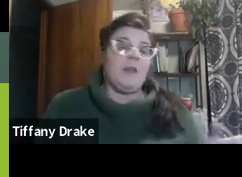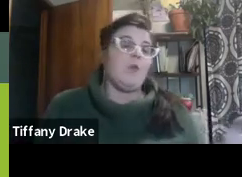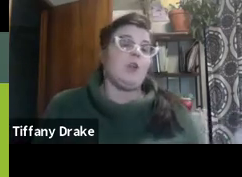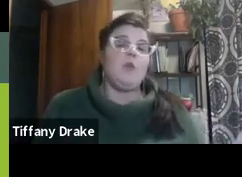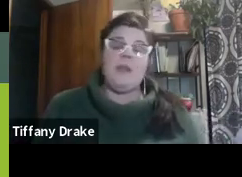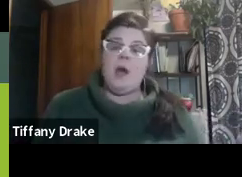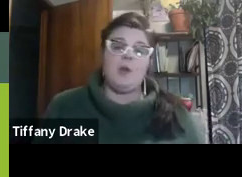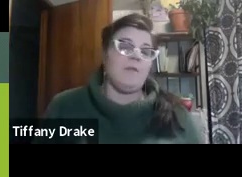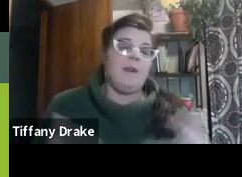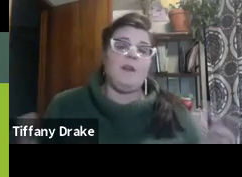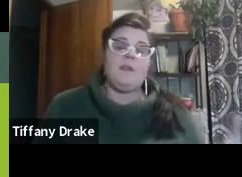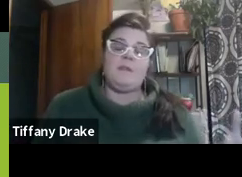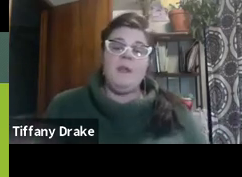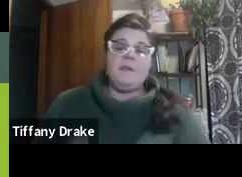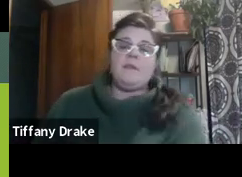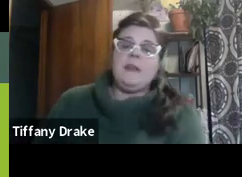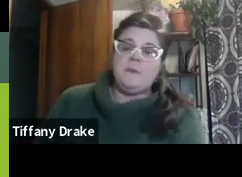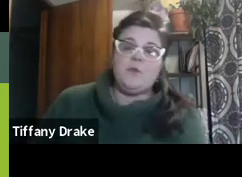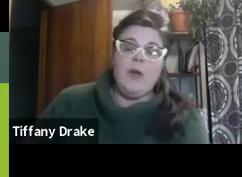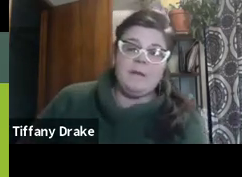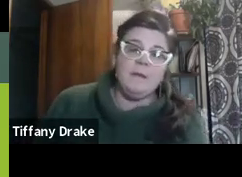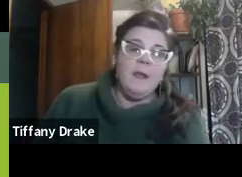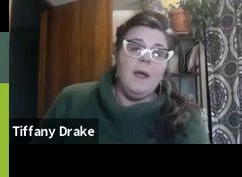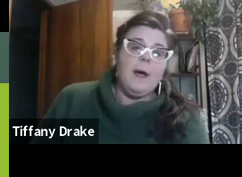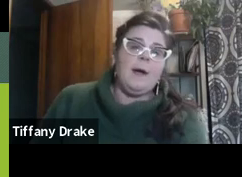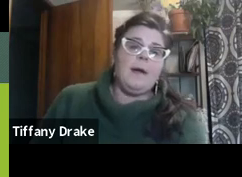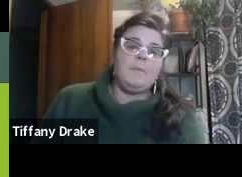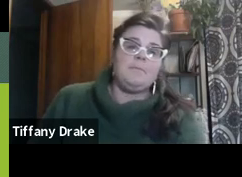around without clothing on or various states of dress,